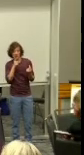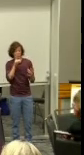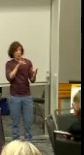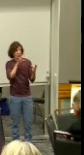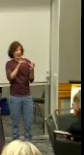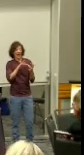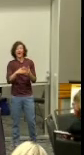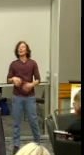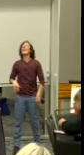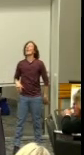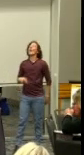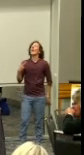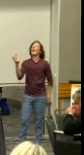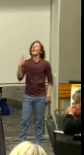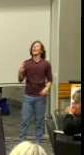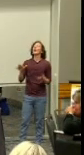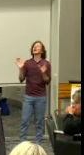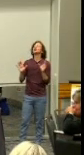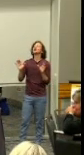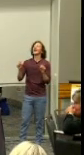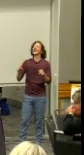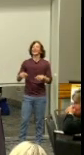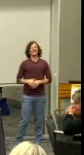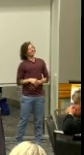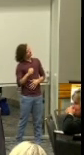chat. Okay. Yeah.